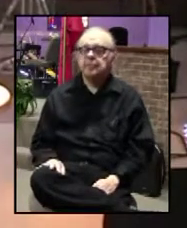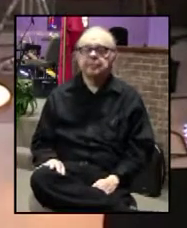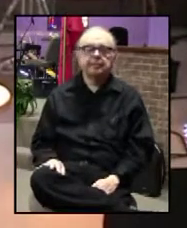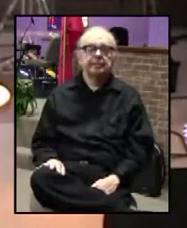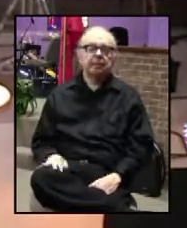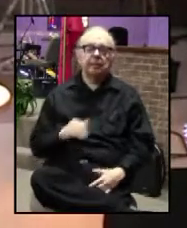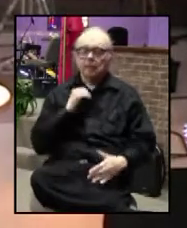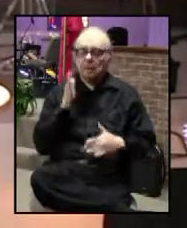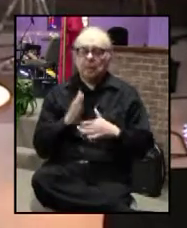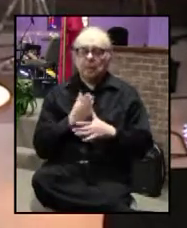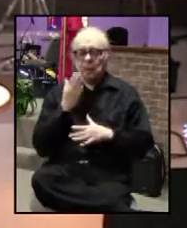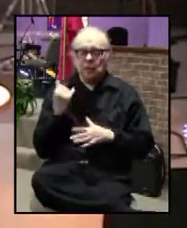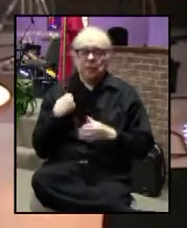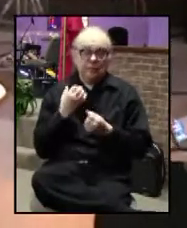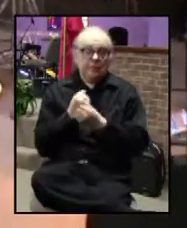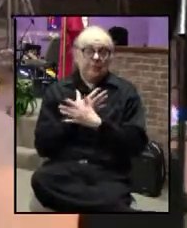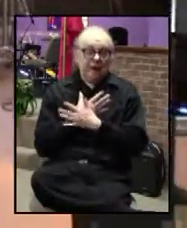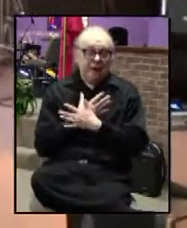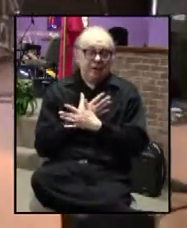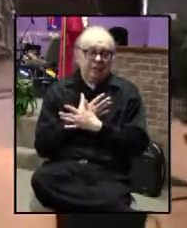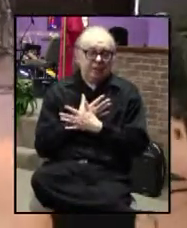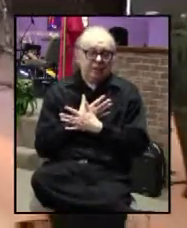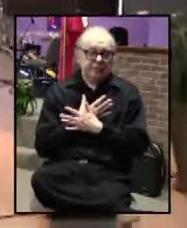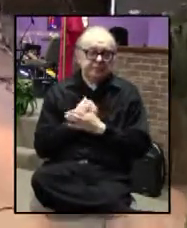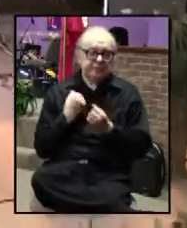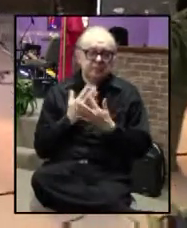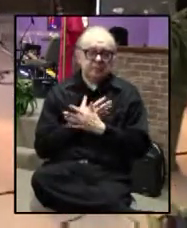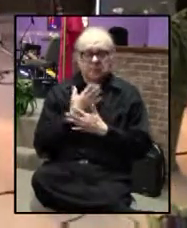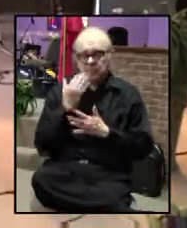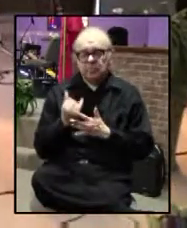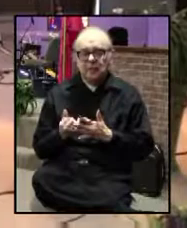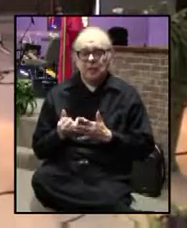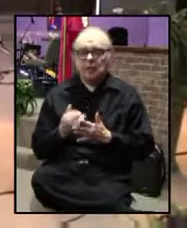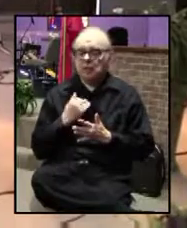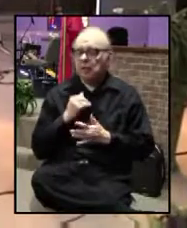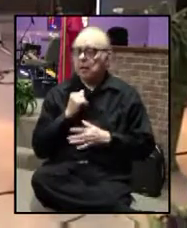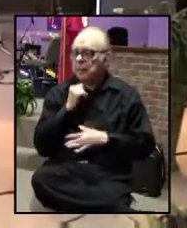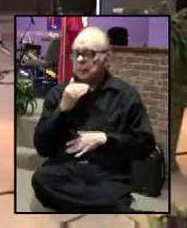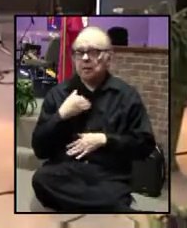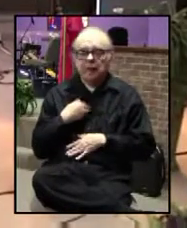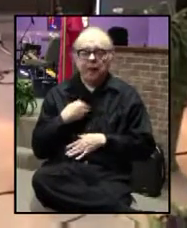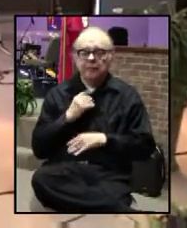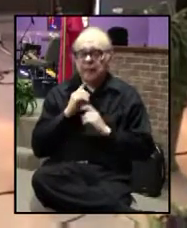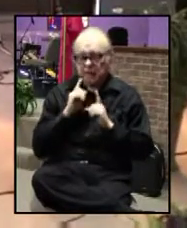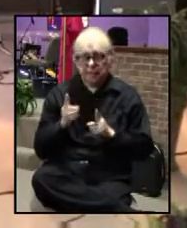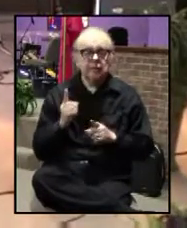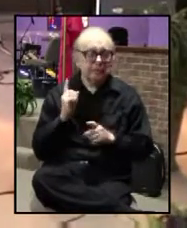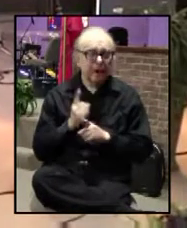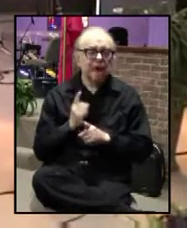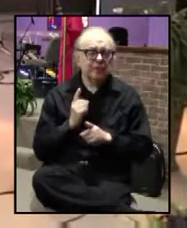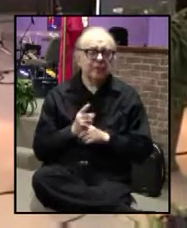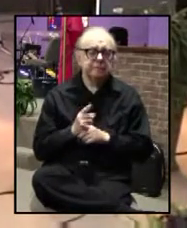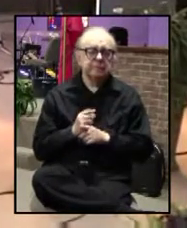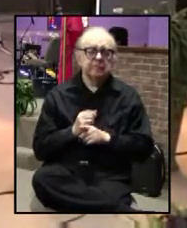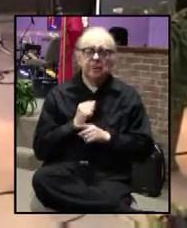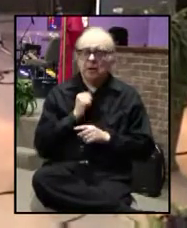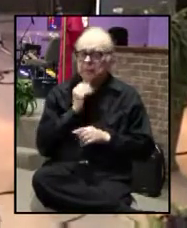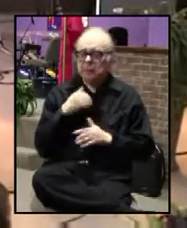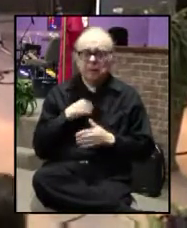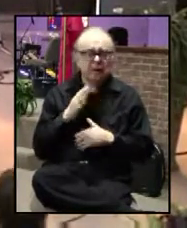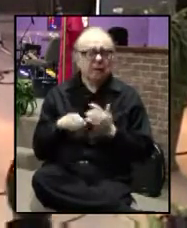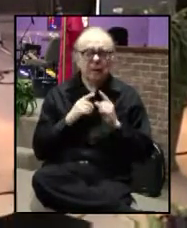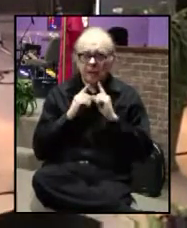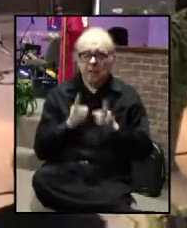We don't share because we're afraid. We're afraid because we don't have the answers, and you're right. You don't have all of the